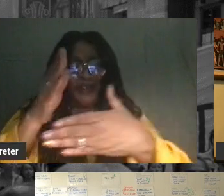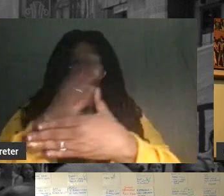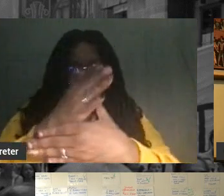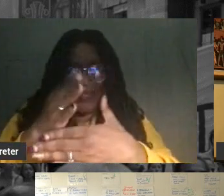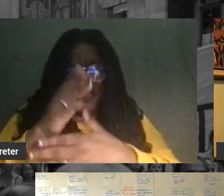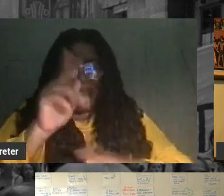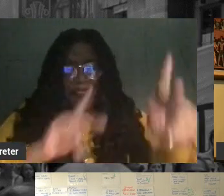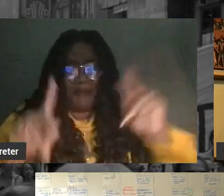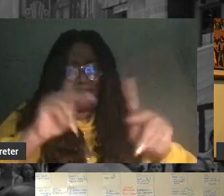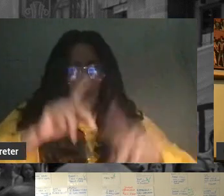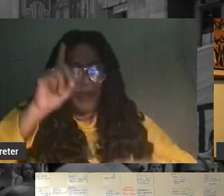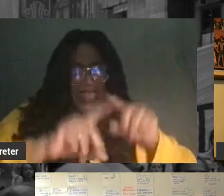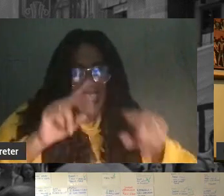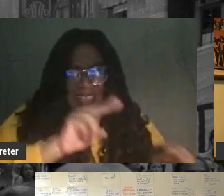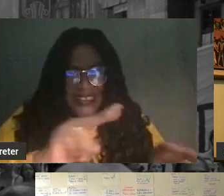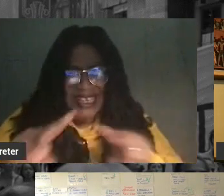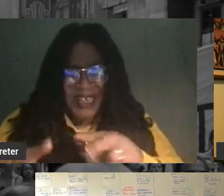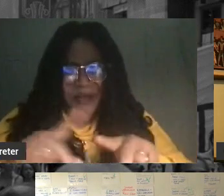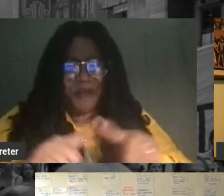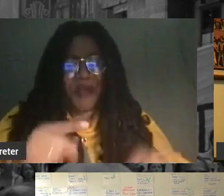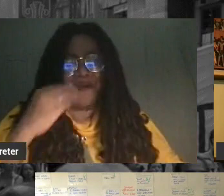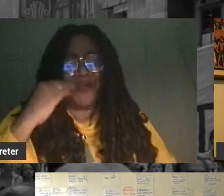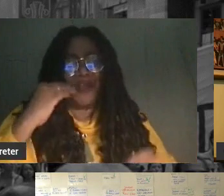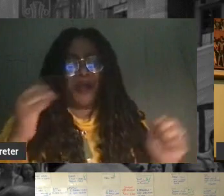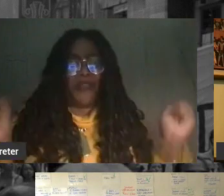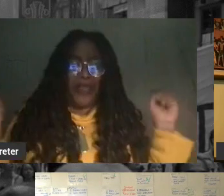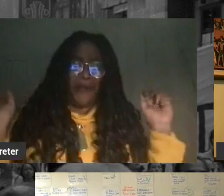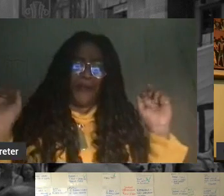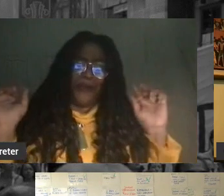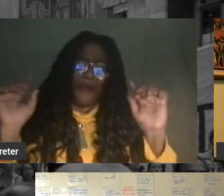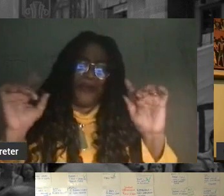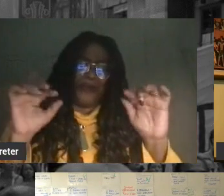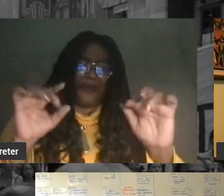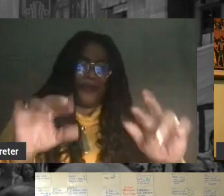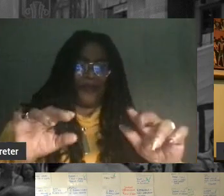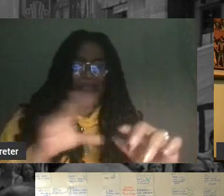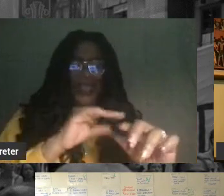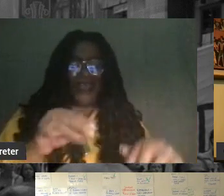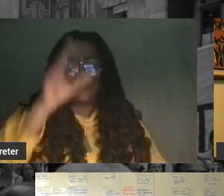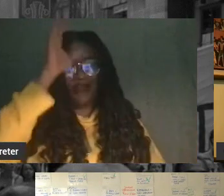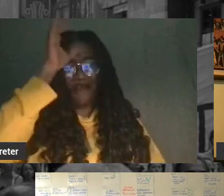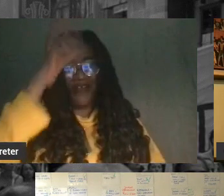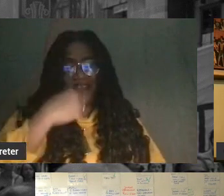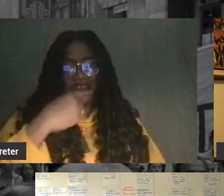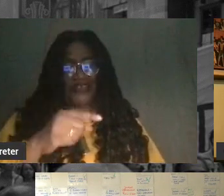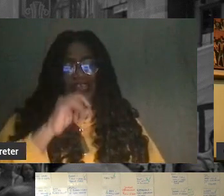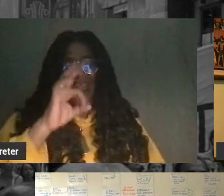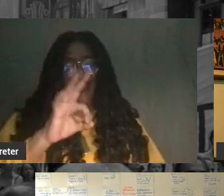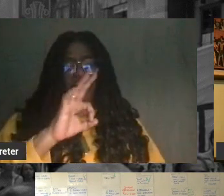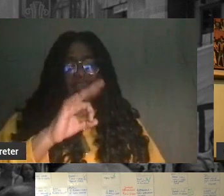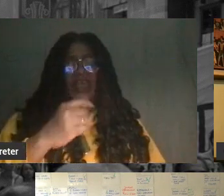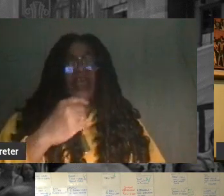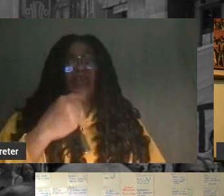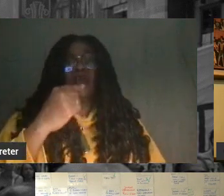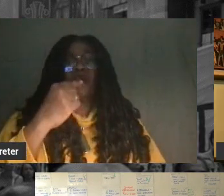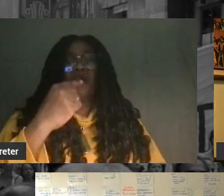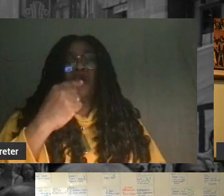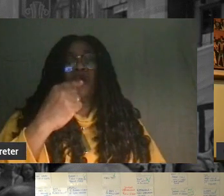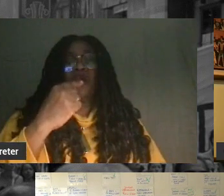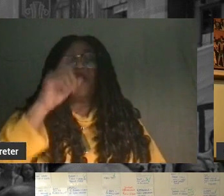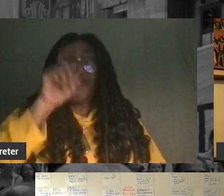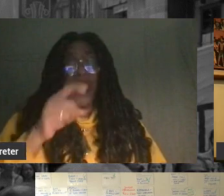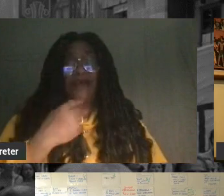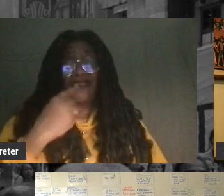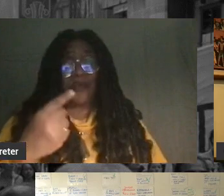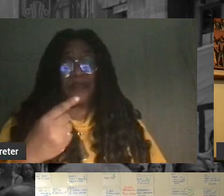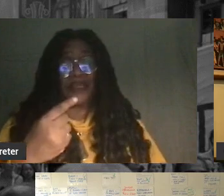you, we know you're out there in great number. And my father once told me, when you've got something to say, it's nice if somebody is listening.